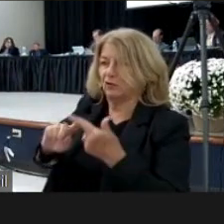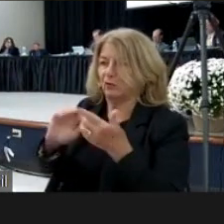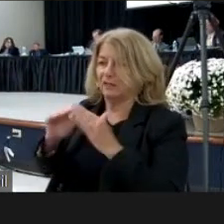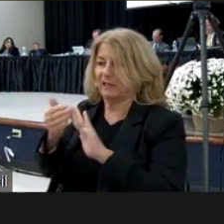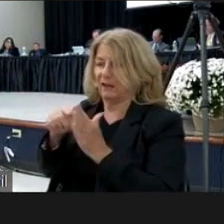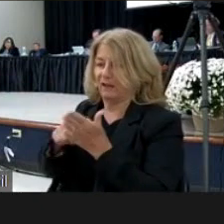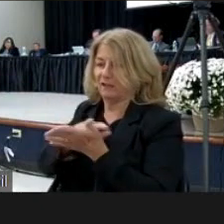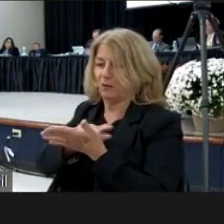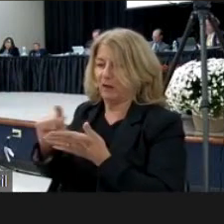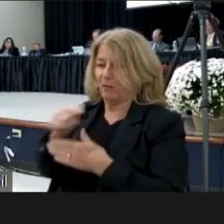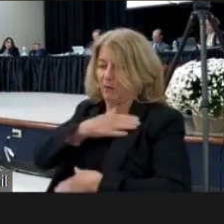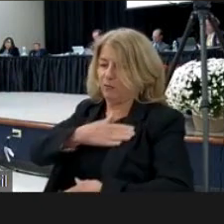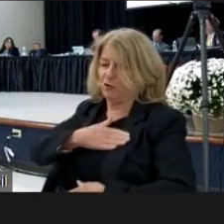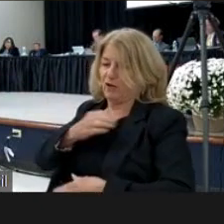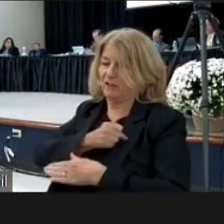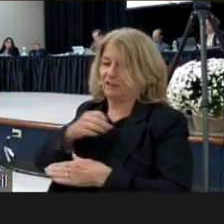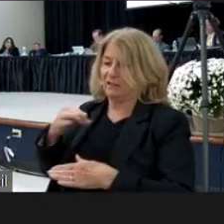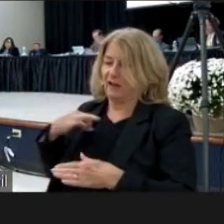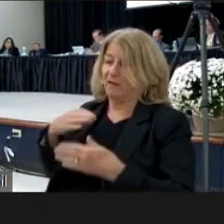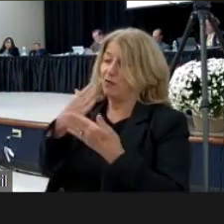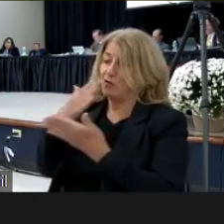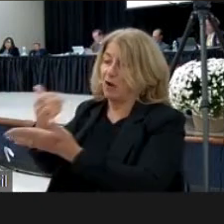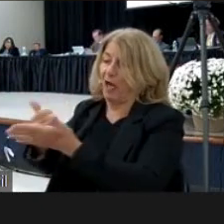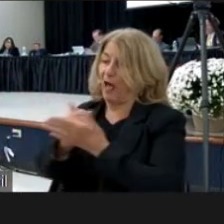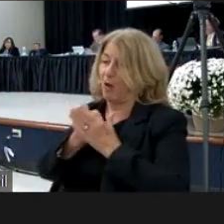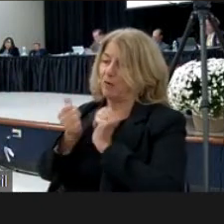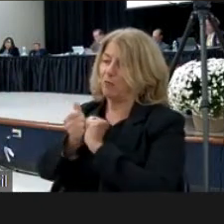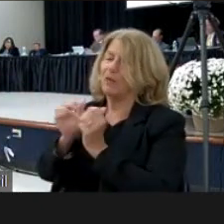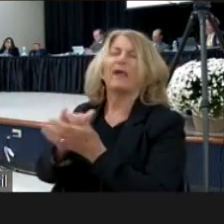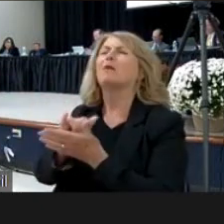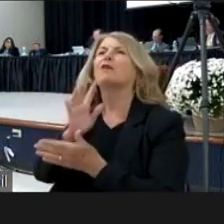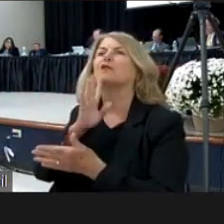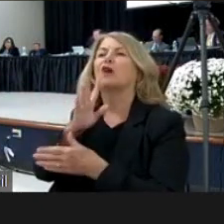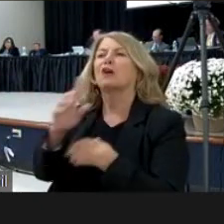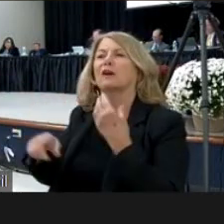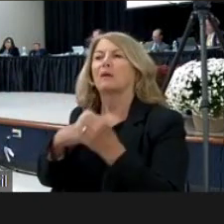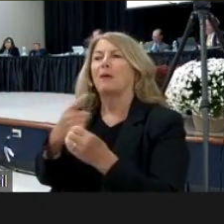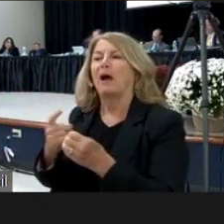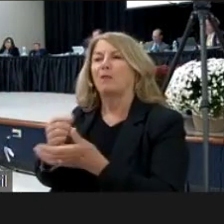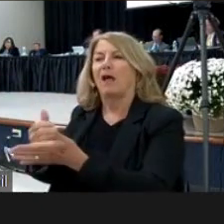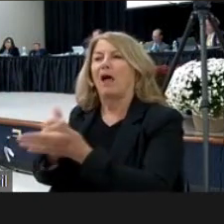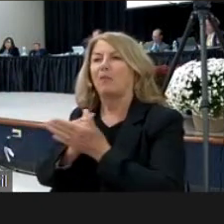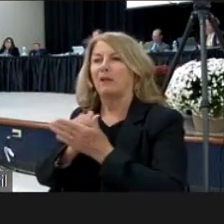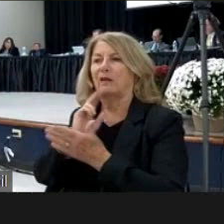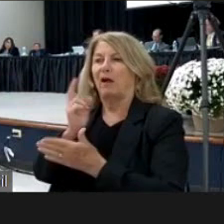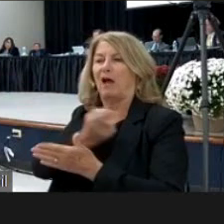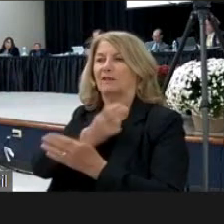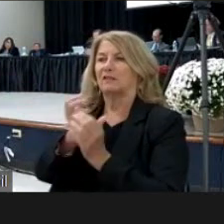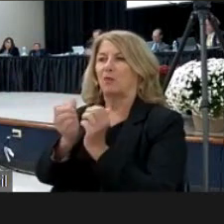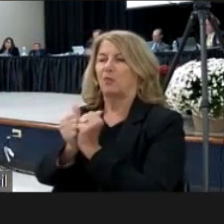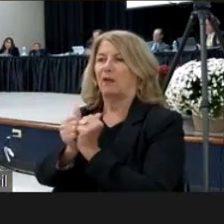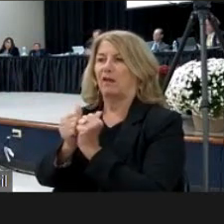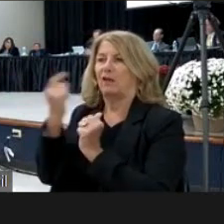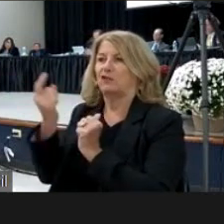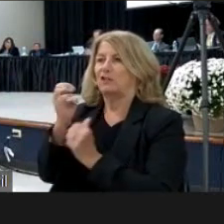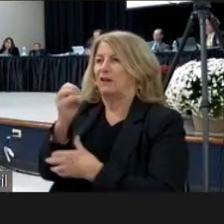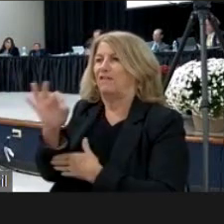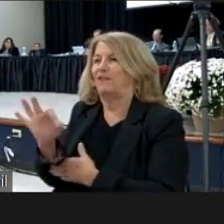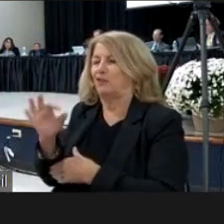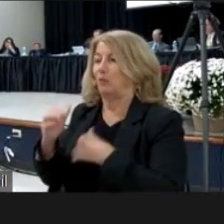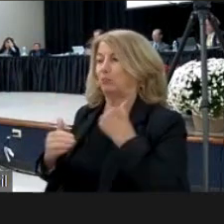appreciate staff's good help in that regard. We were talking to you all about helping us in terms of an efficient processing.